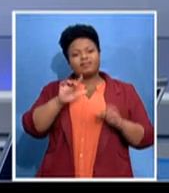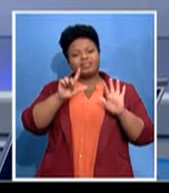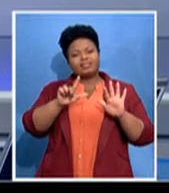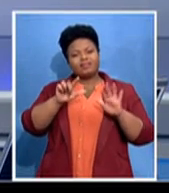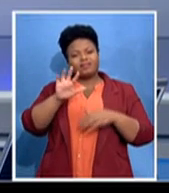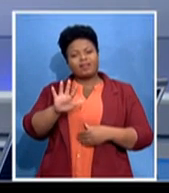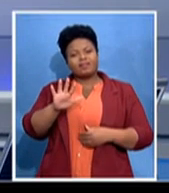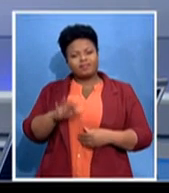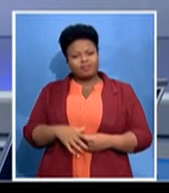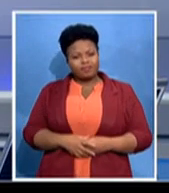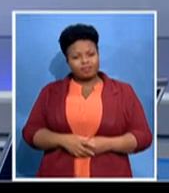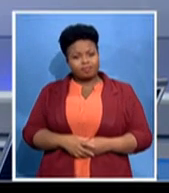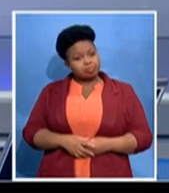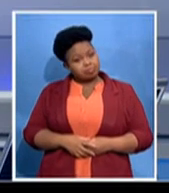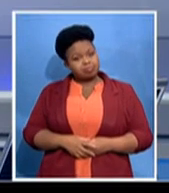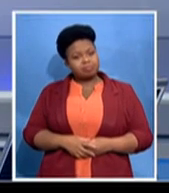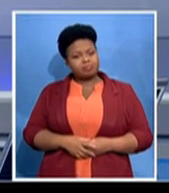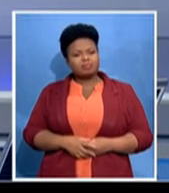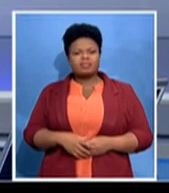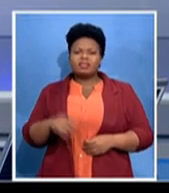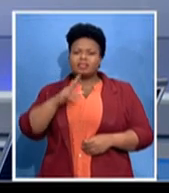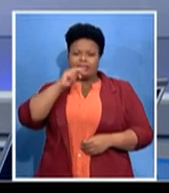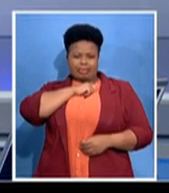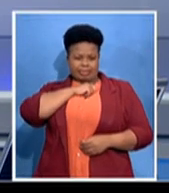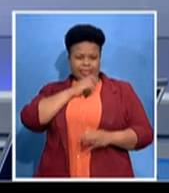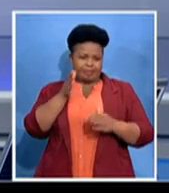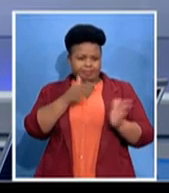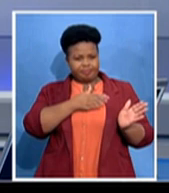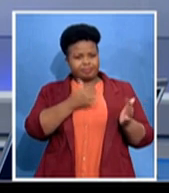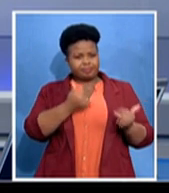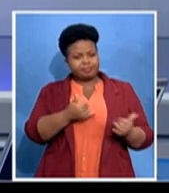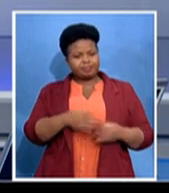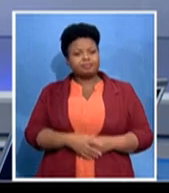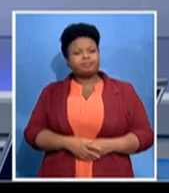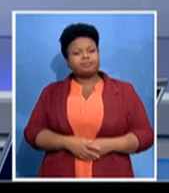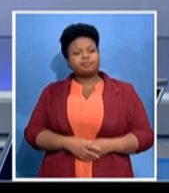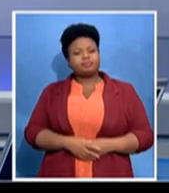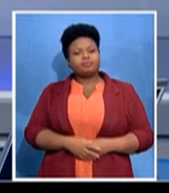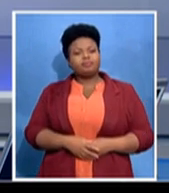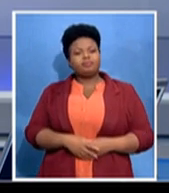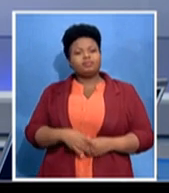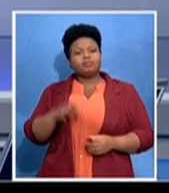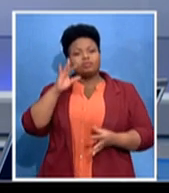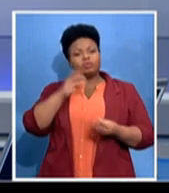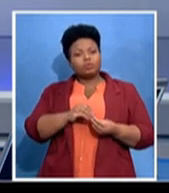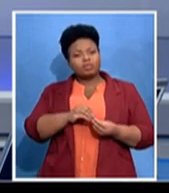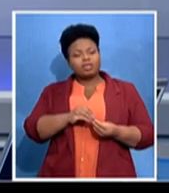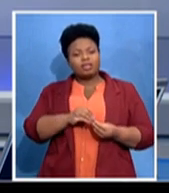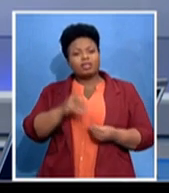Let's look at KwaZulu-Natal now. KwaZulu-Natal sitting with regards to the total number of recoveries,